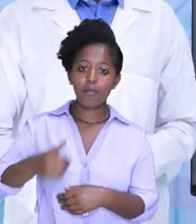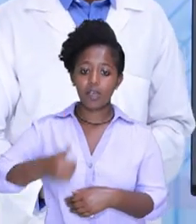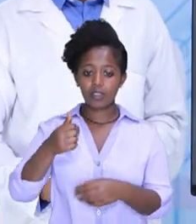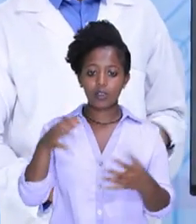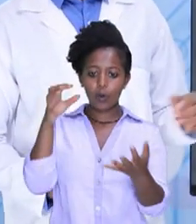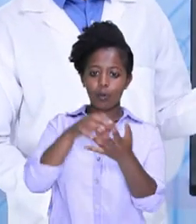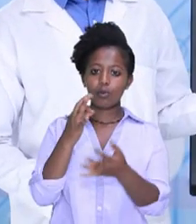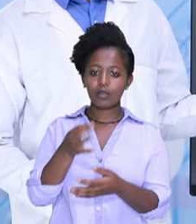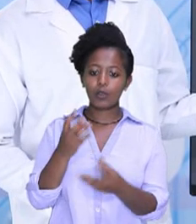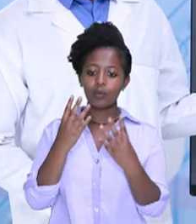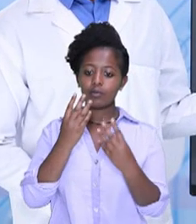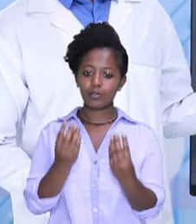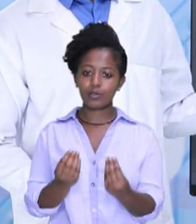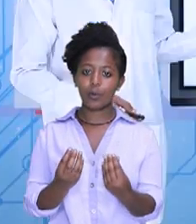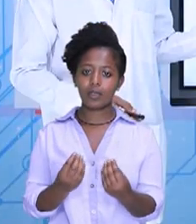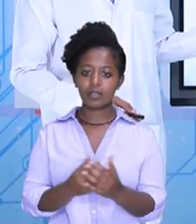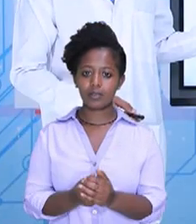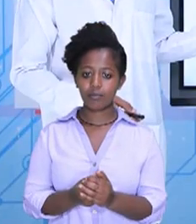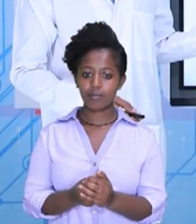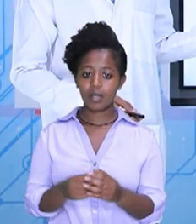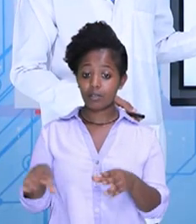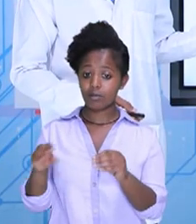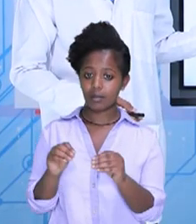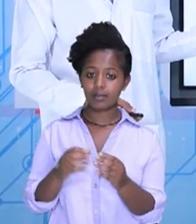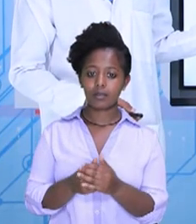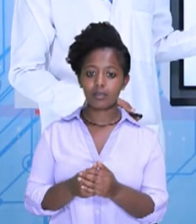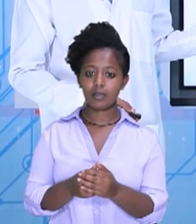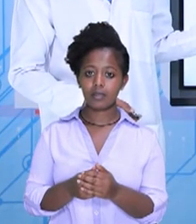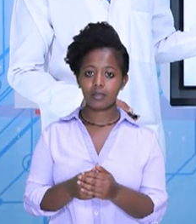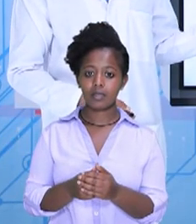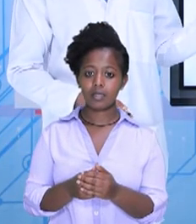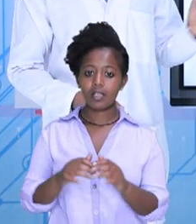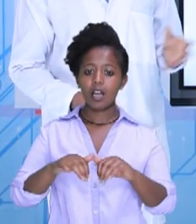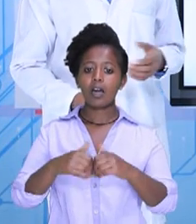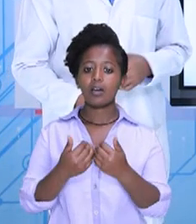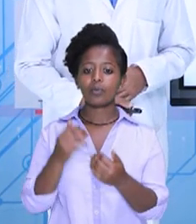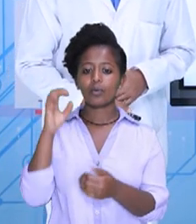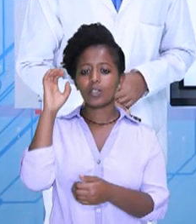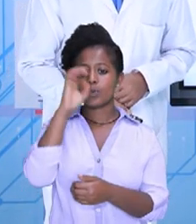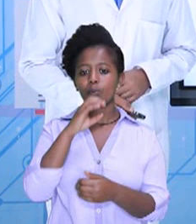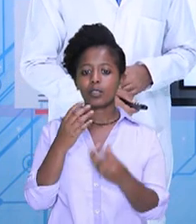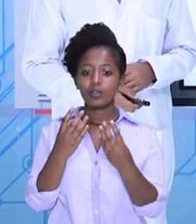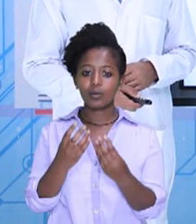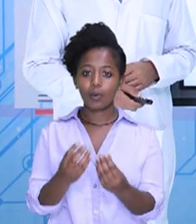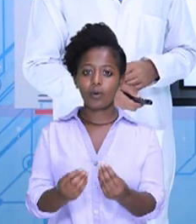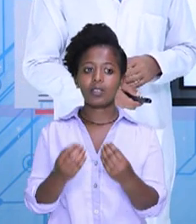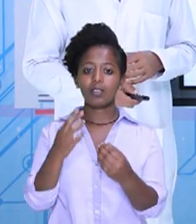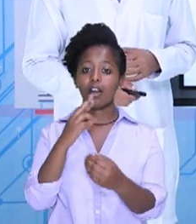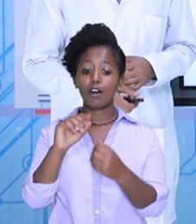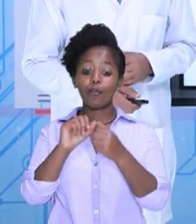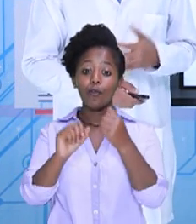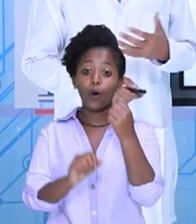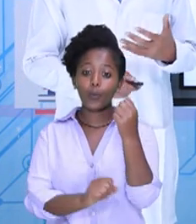Students, how the Ethiopian soil is formed